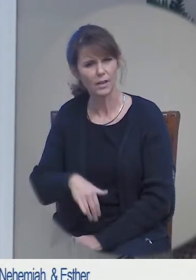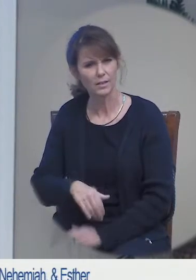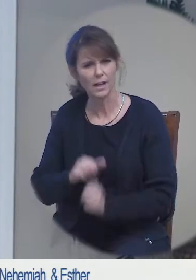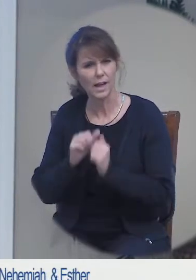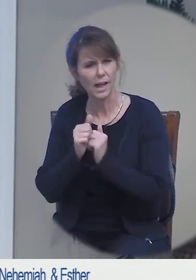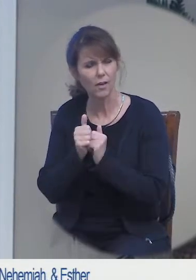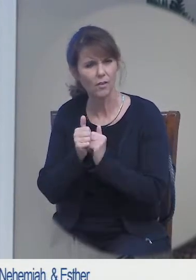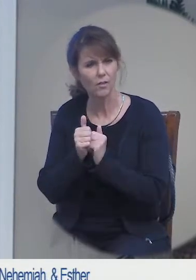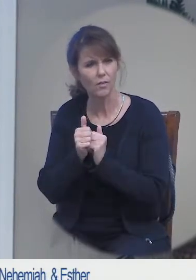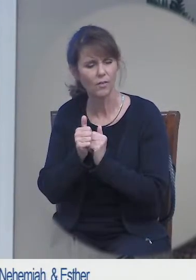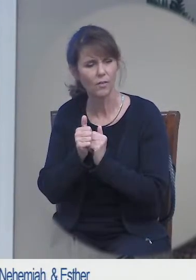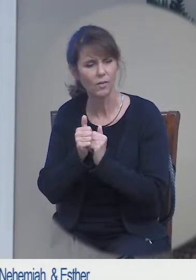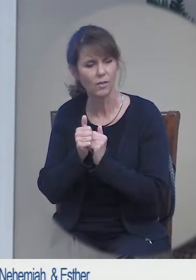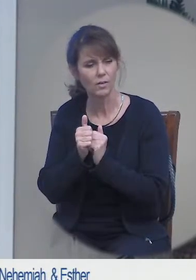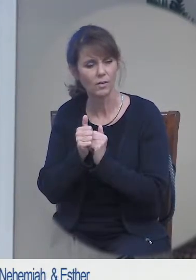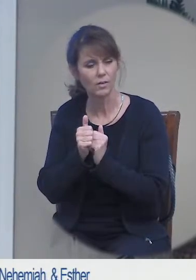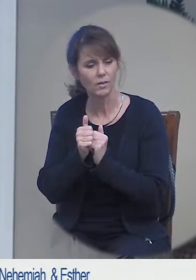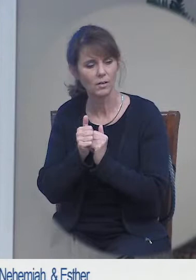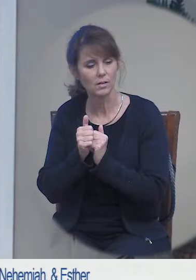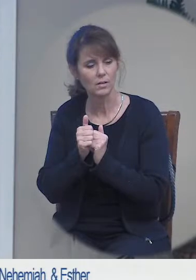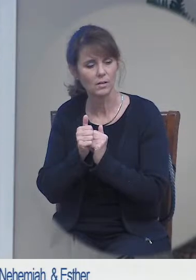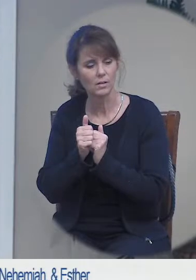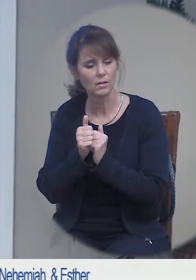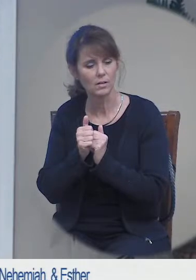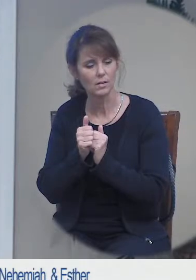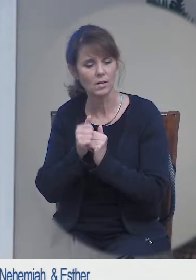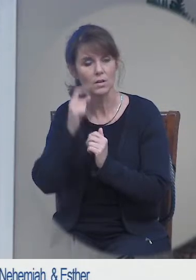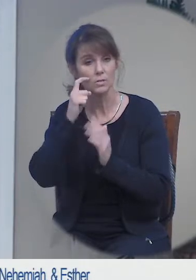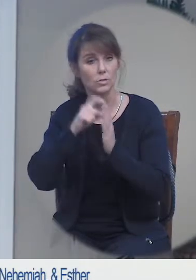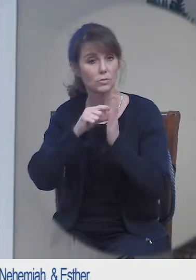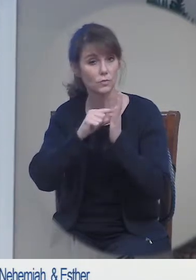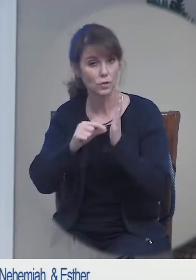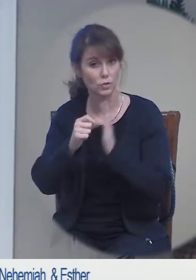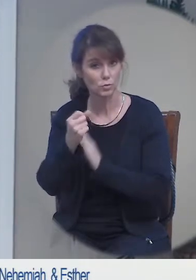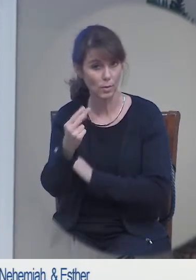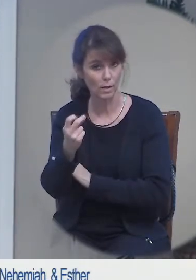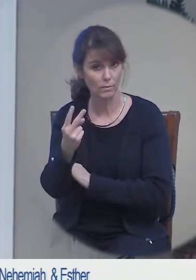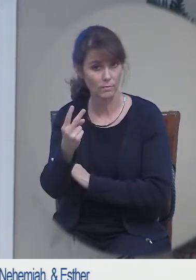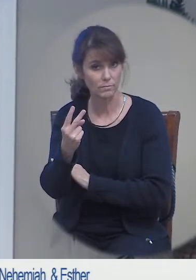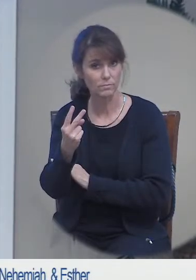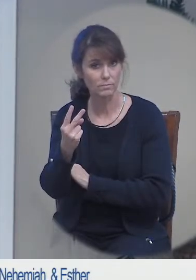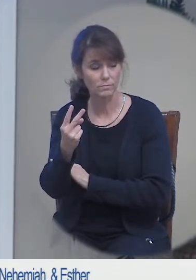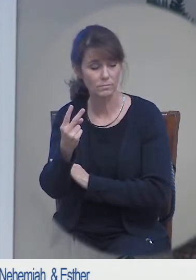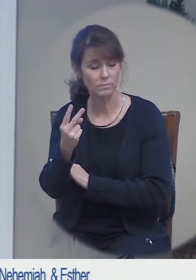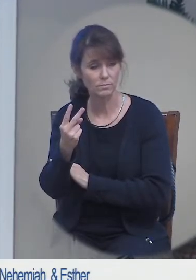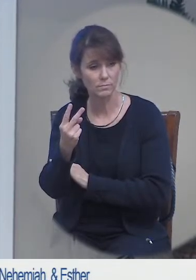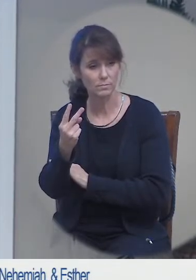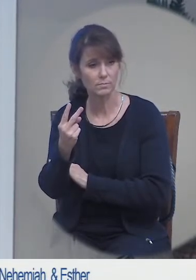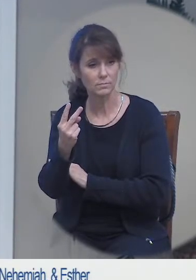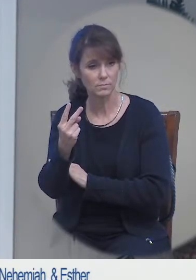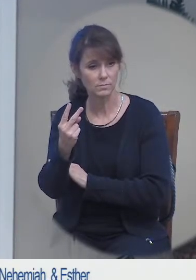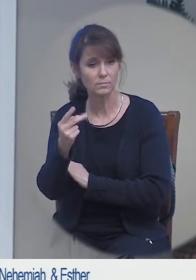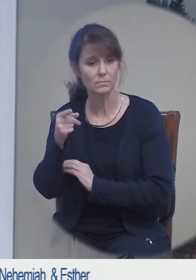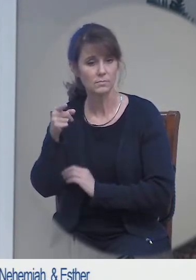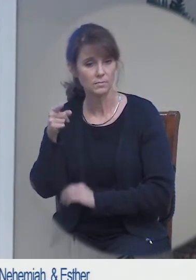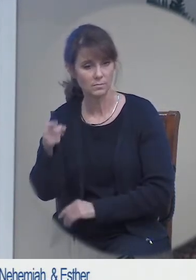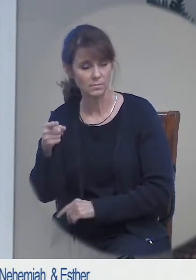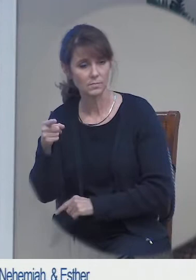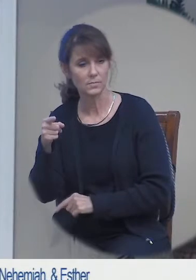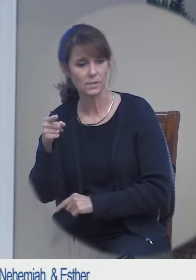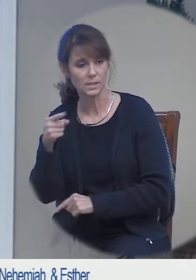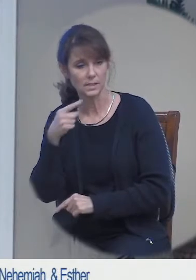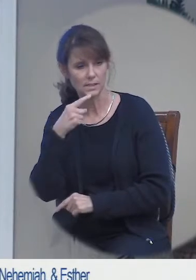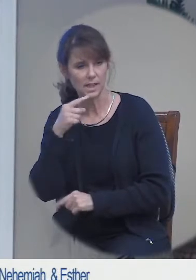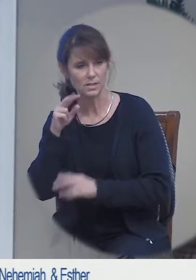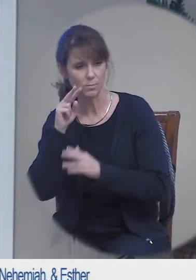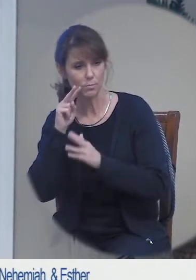will, in verse 12. He seems that seems to be, he claimed that to be a